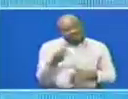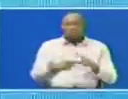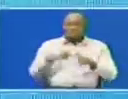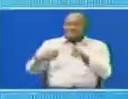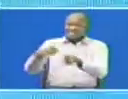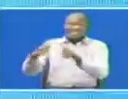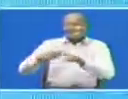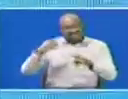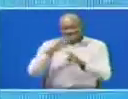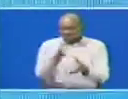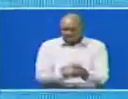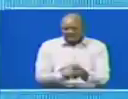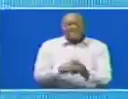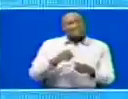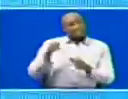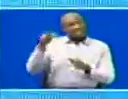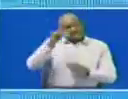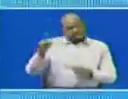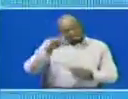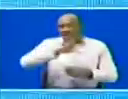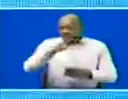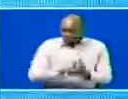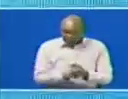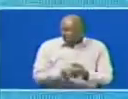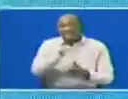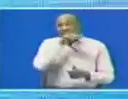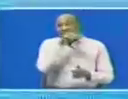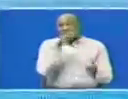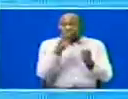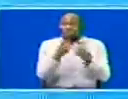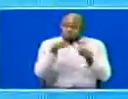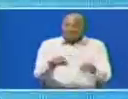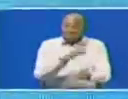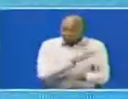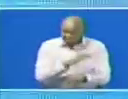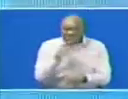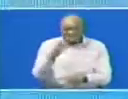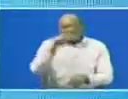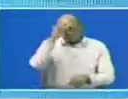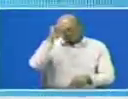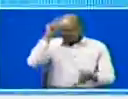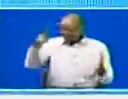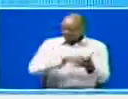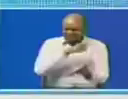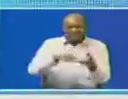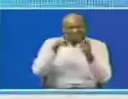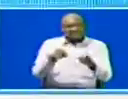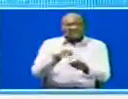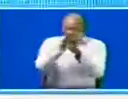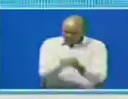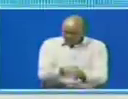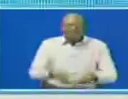kuwaua huko kaunti ya Laikipia. Raila amezungumza jioni hii hapa Nairobi na kushutumu serikali kwa kuhujumu maisha ya